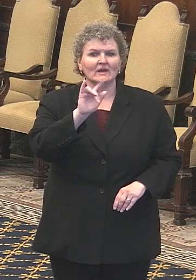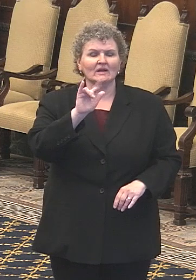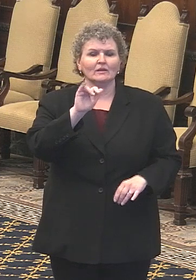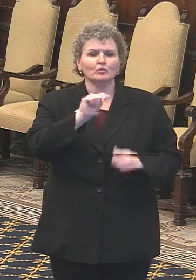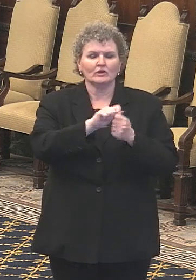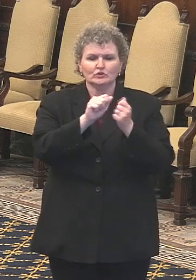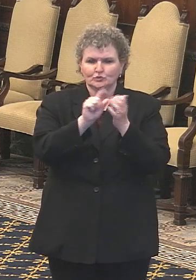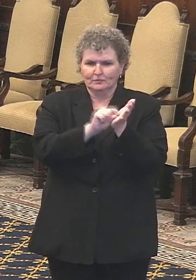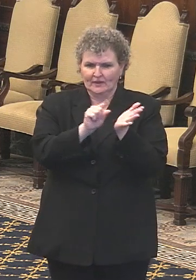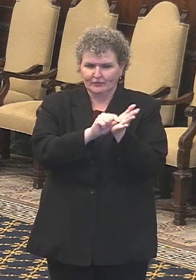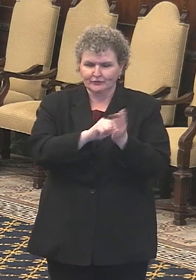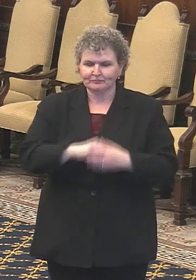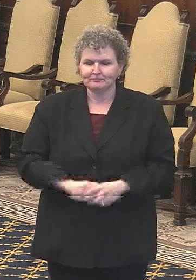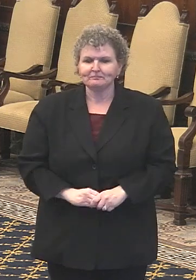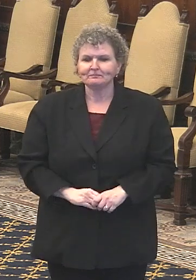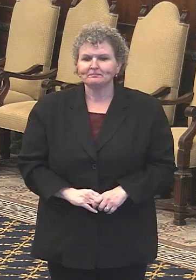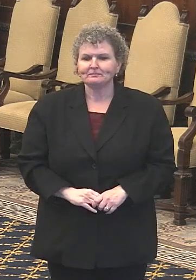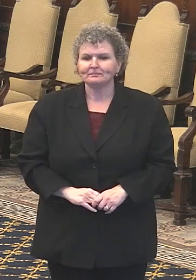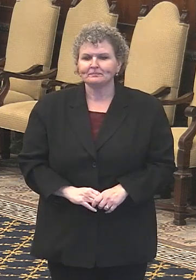Okay, let me turn my video on.